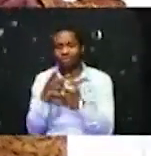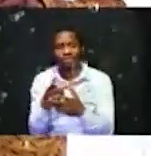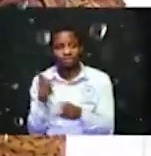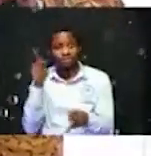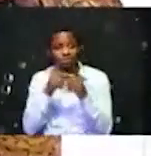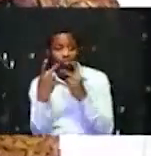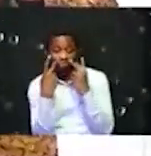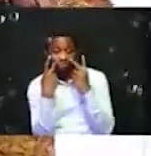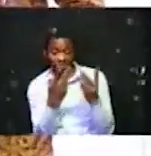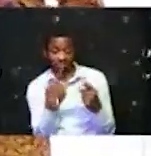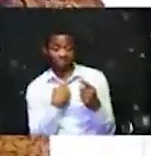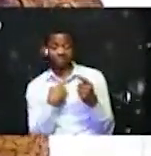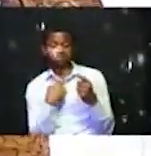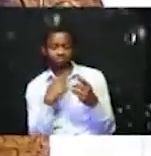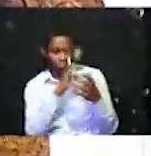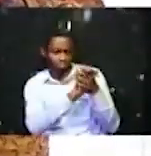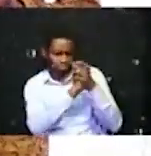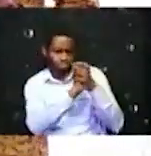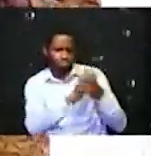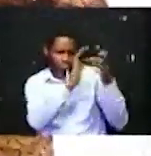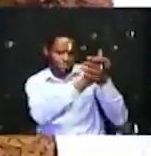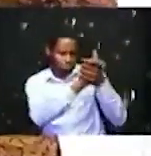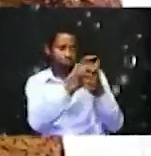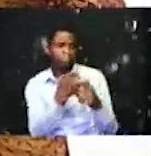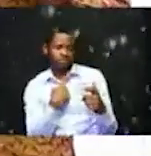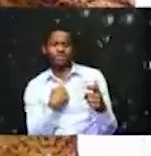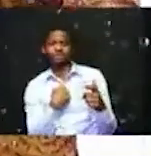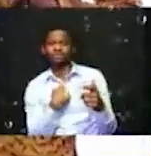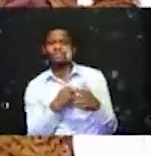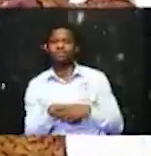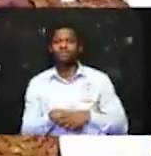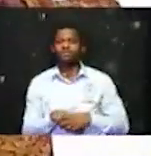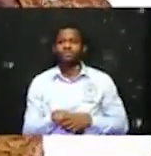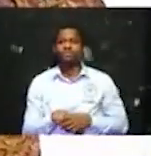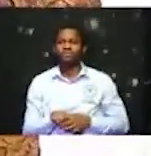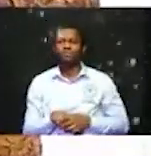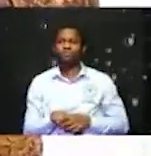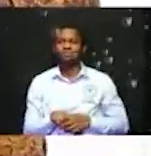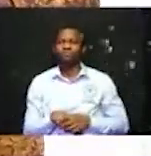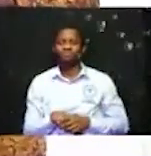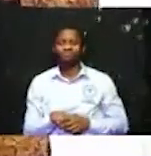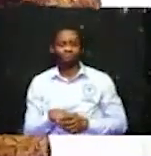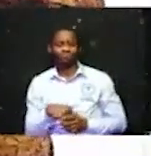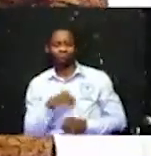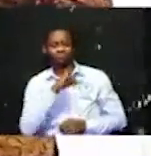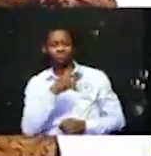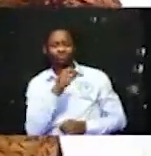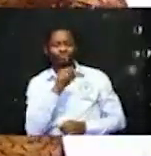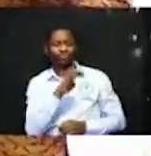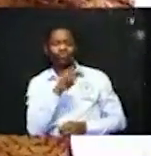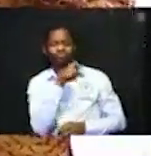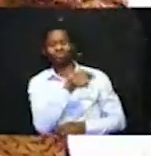Obibiara ohunumene eshirame na nani hunumia edimia dance here. great man,